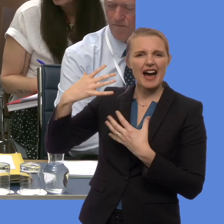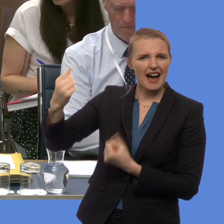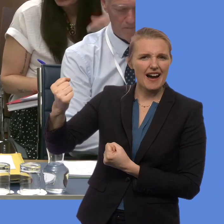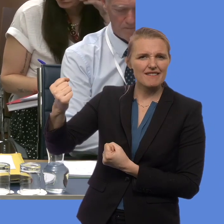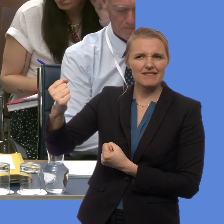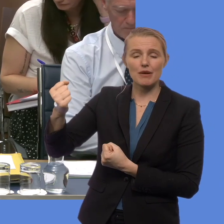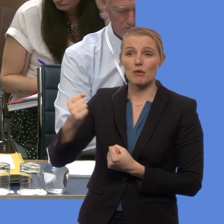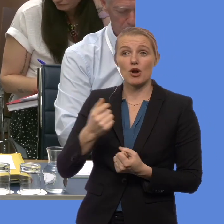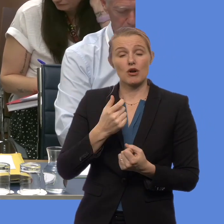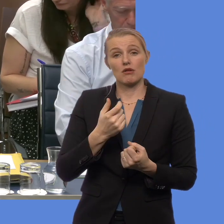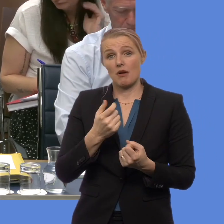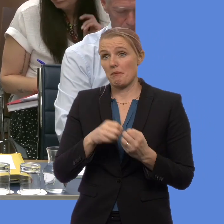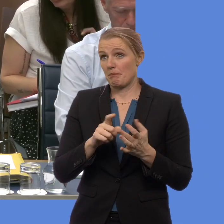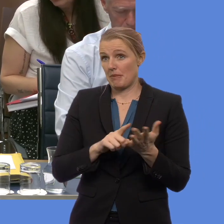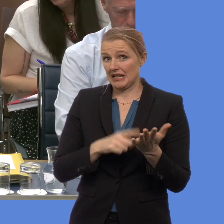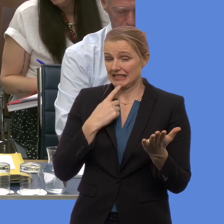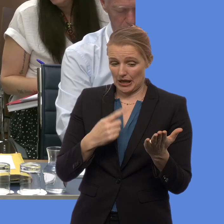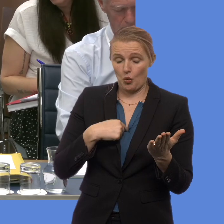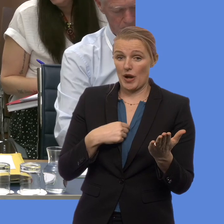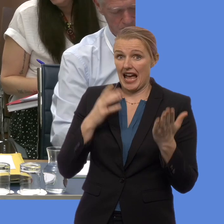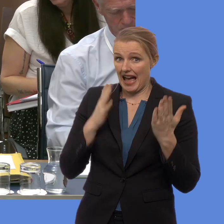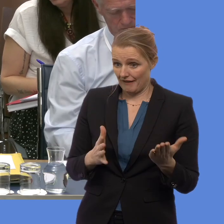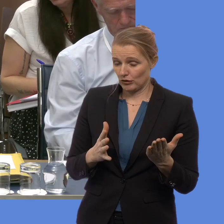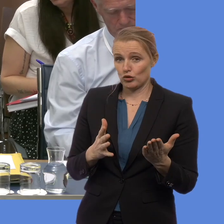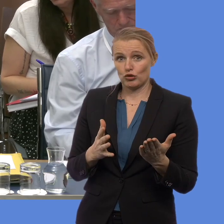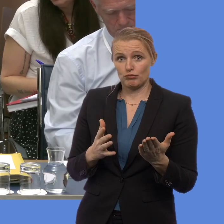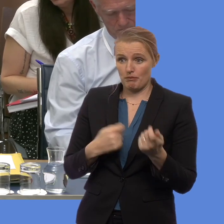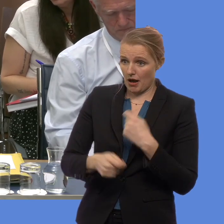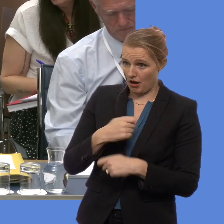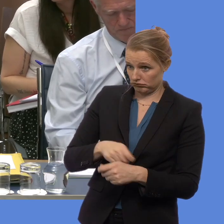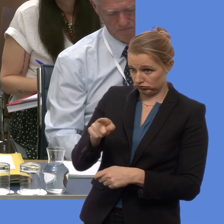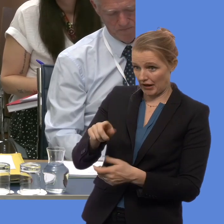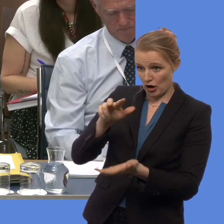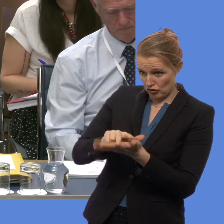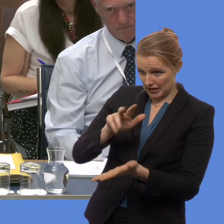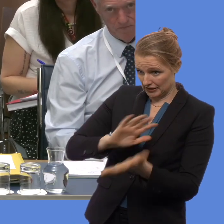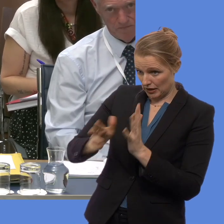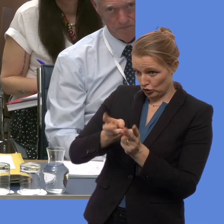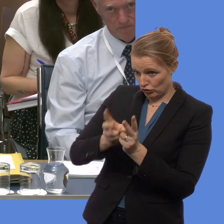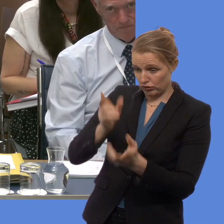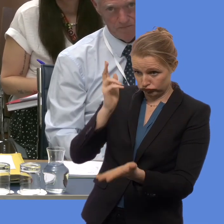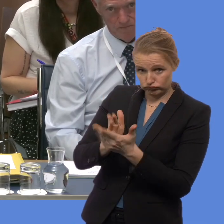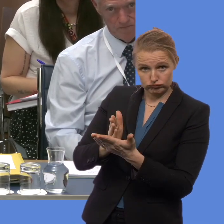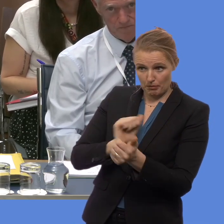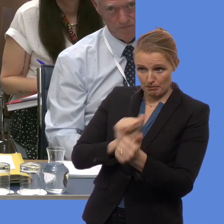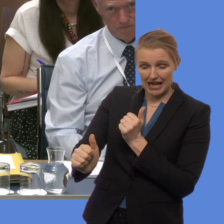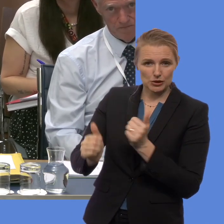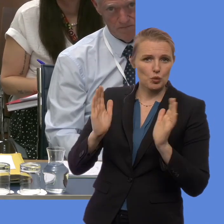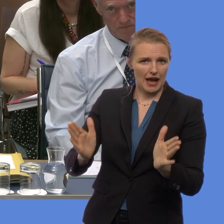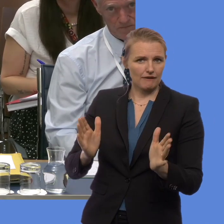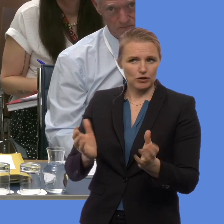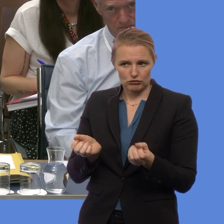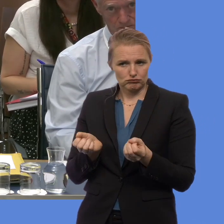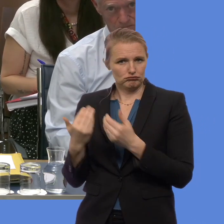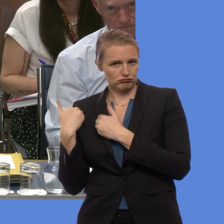bill, that we can properly say you are a properly accredited signer. Yeah, important too. And your mention of the